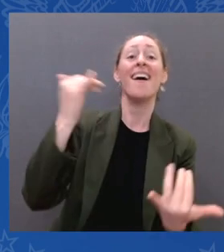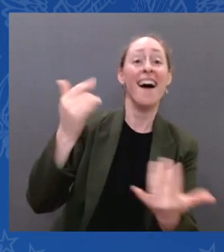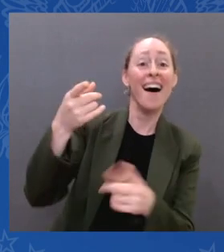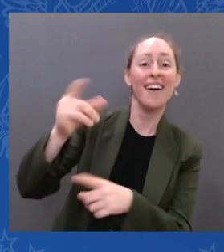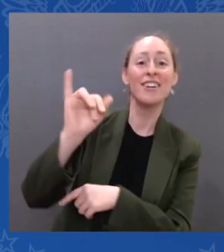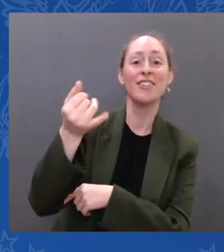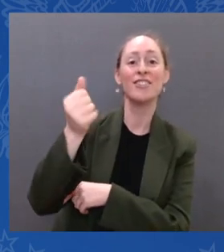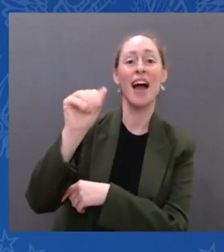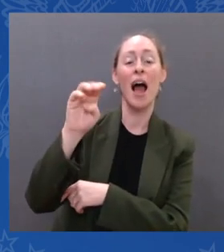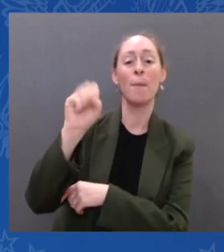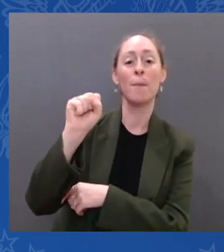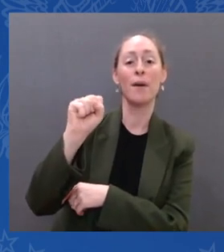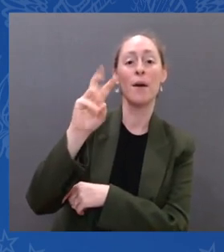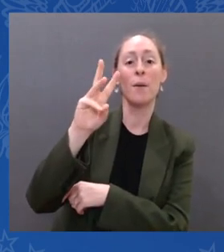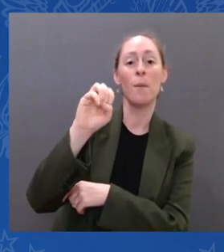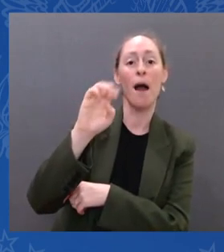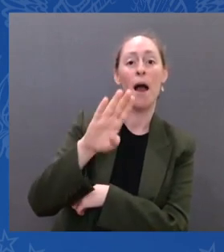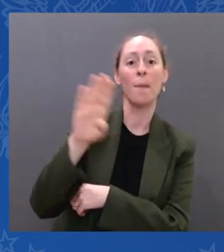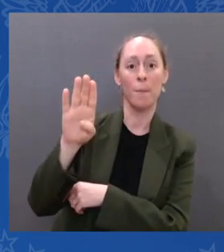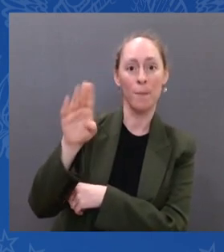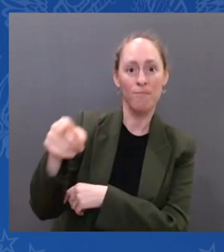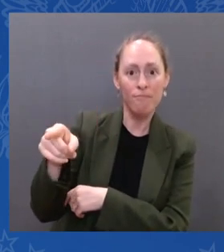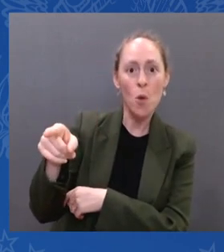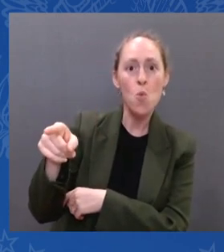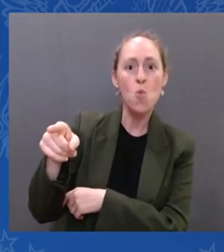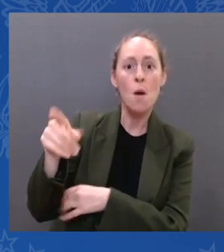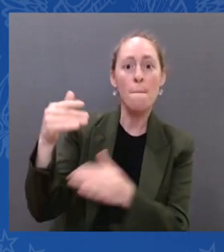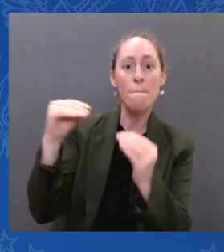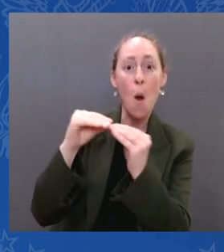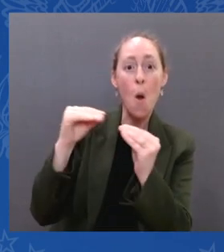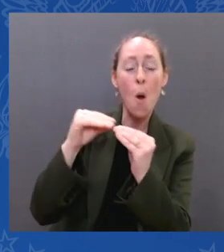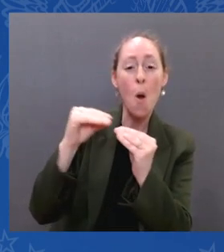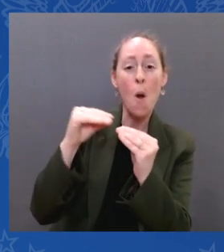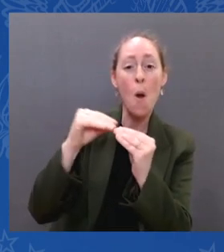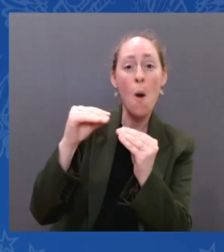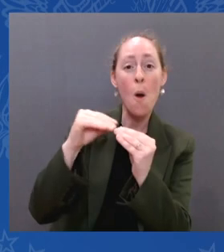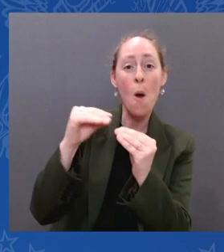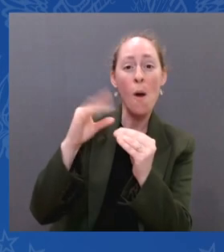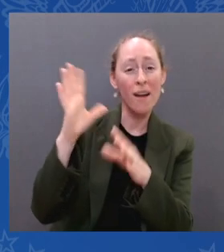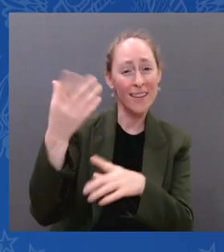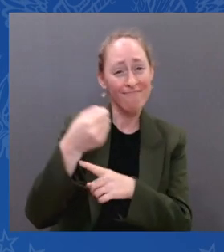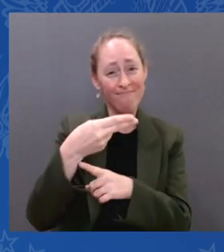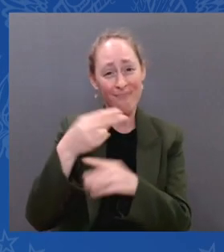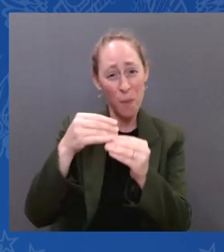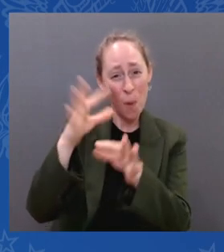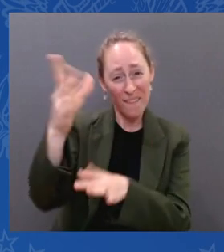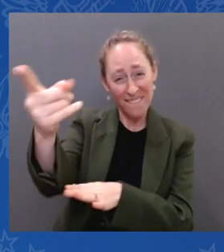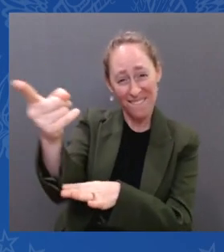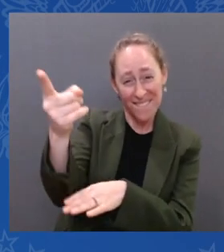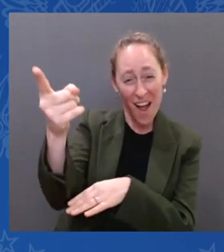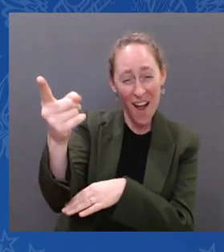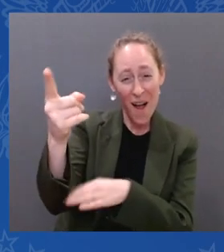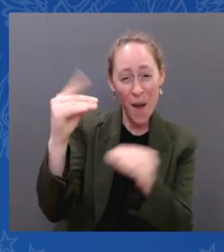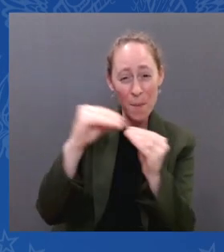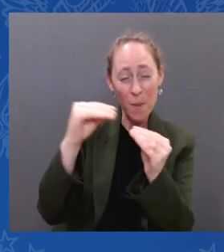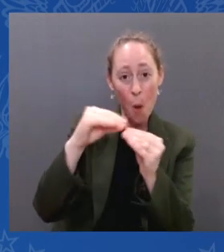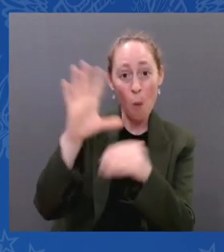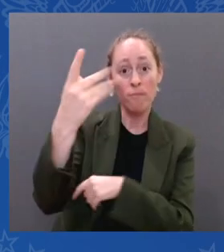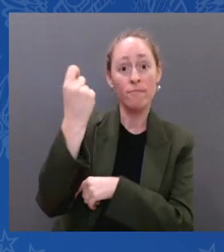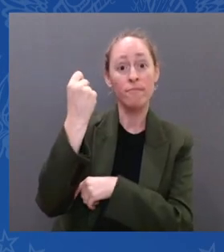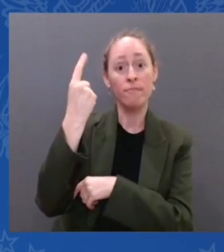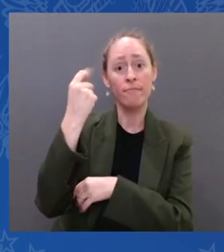and in stunning clarity. It will enhance what we know about the origins of our universe, our solar